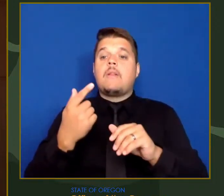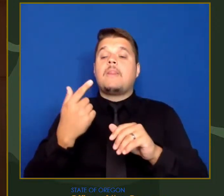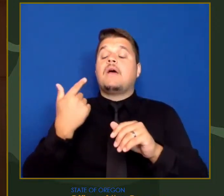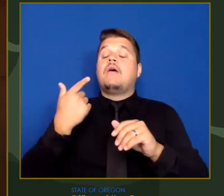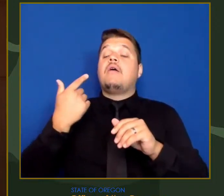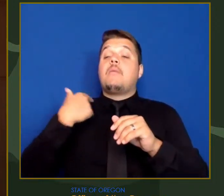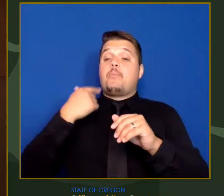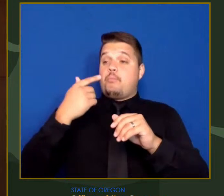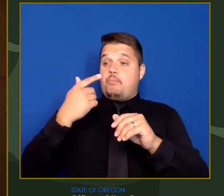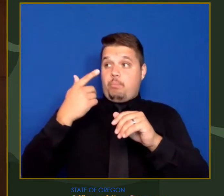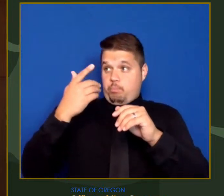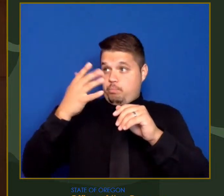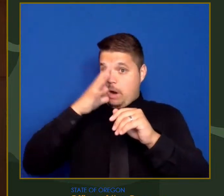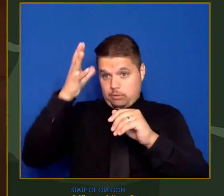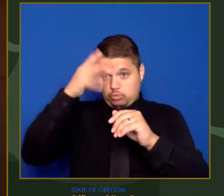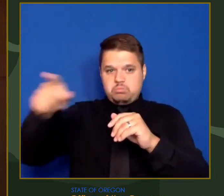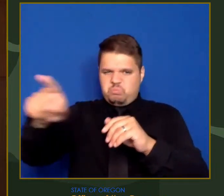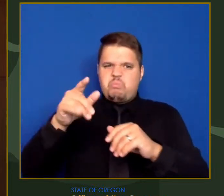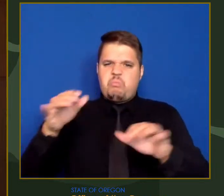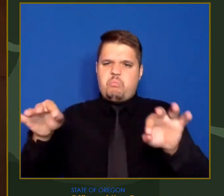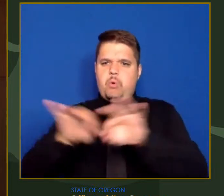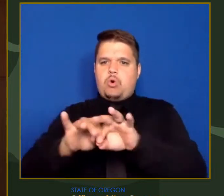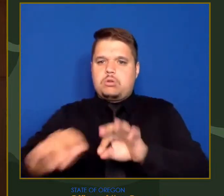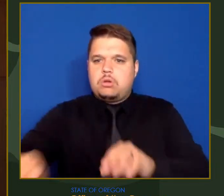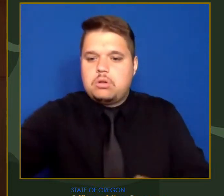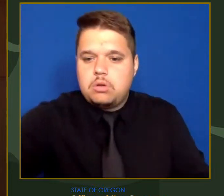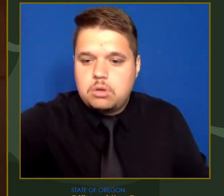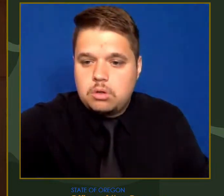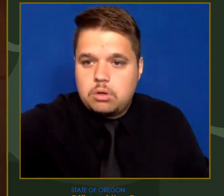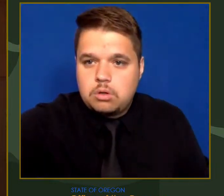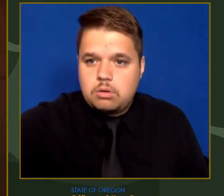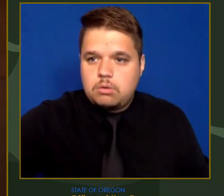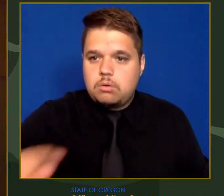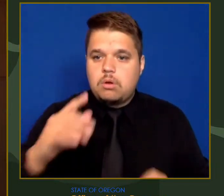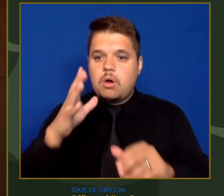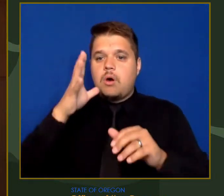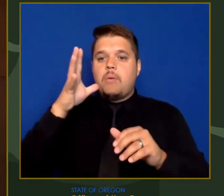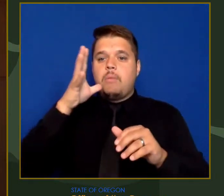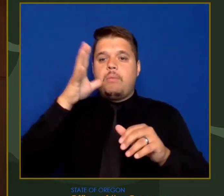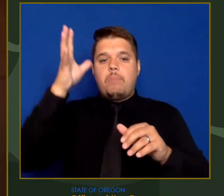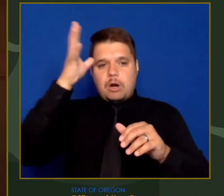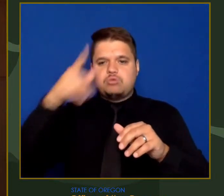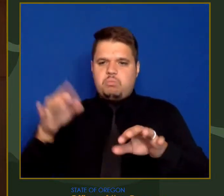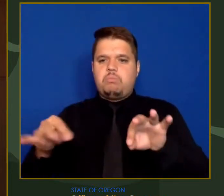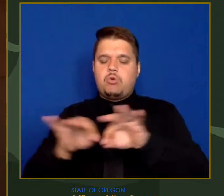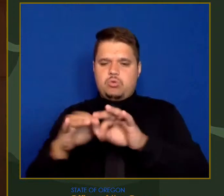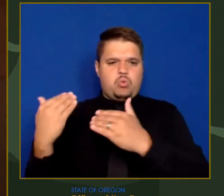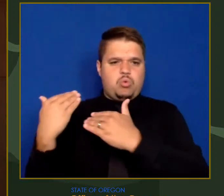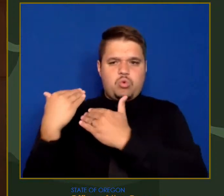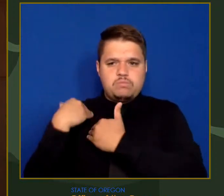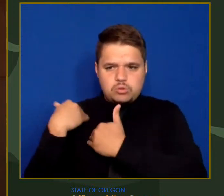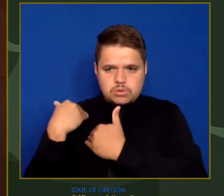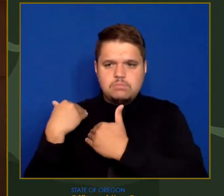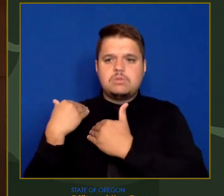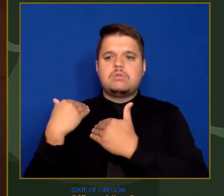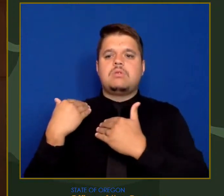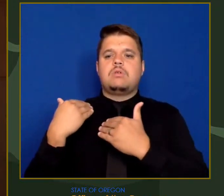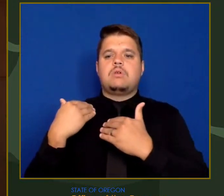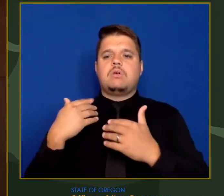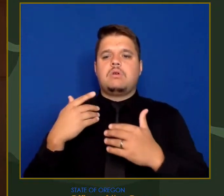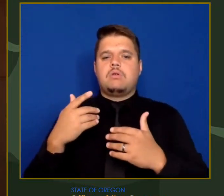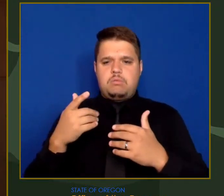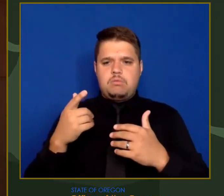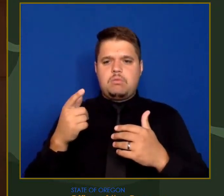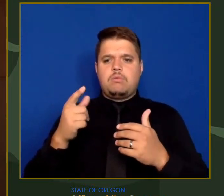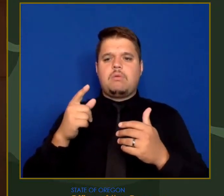best for their children. We are seeing incredible vaccination rates for